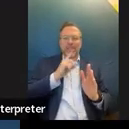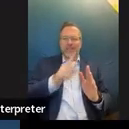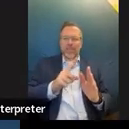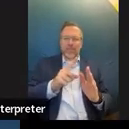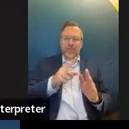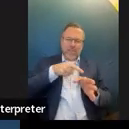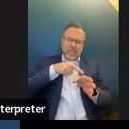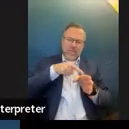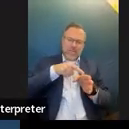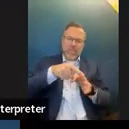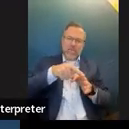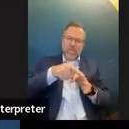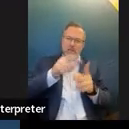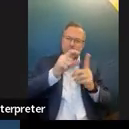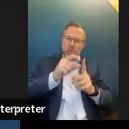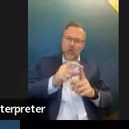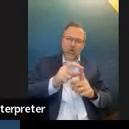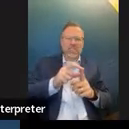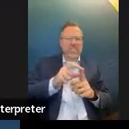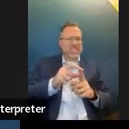and understandable to all.